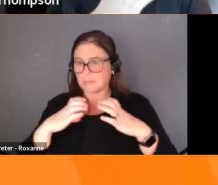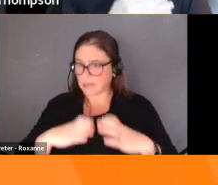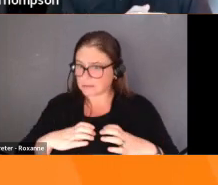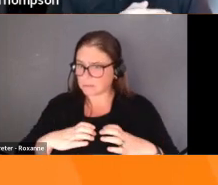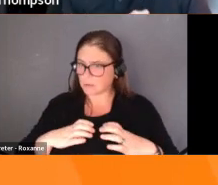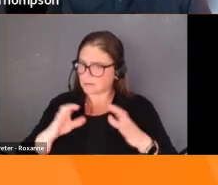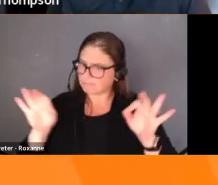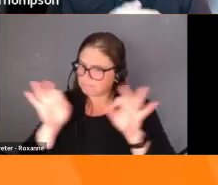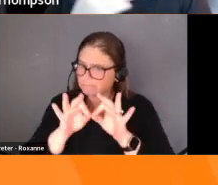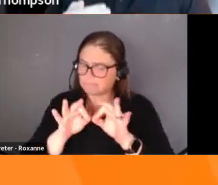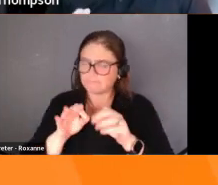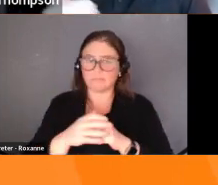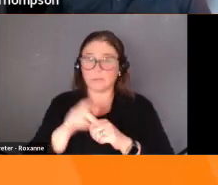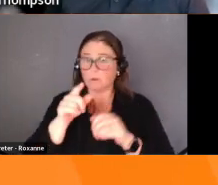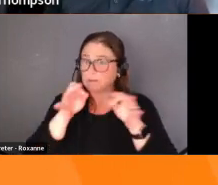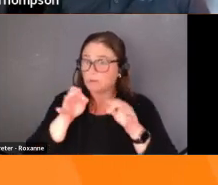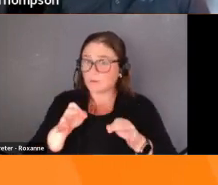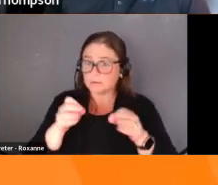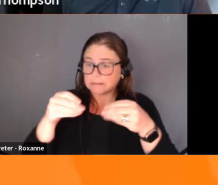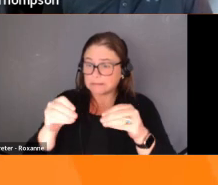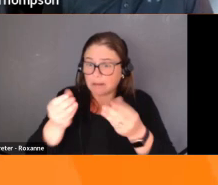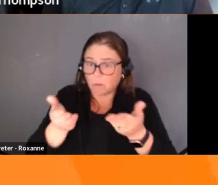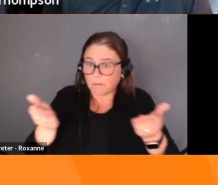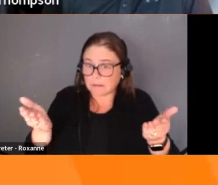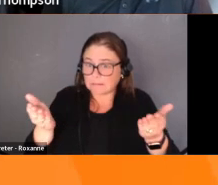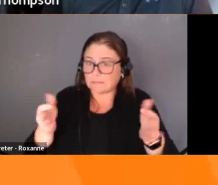images that accurately represent the product that you're actually selling. Okay.